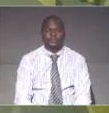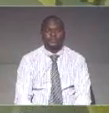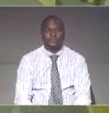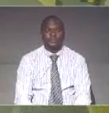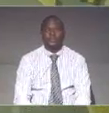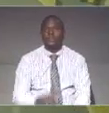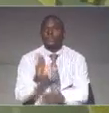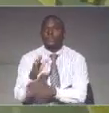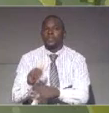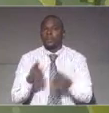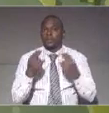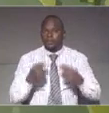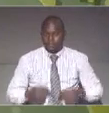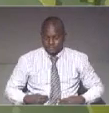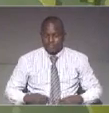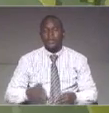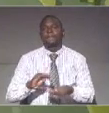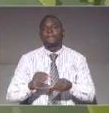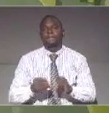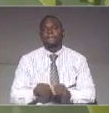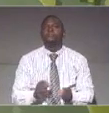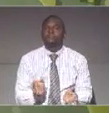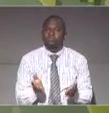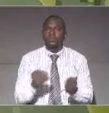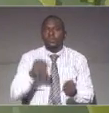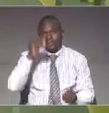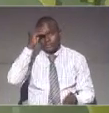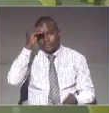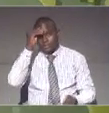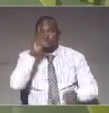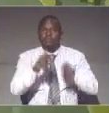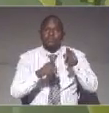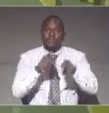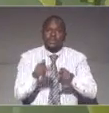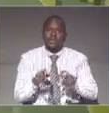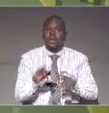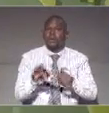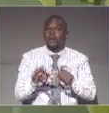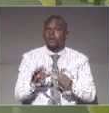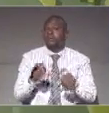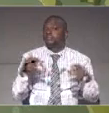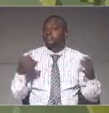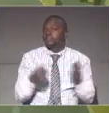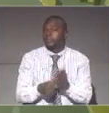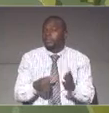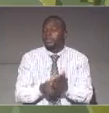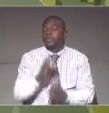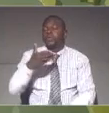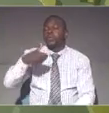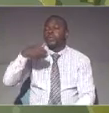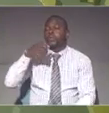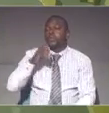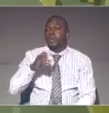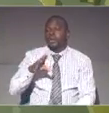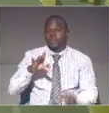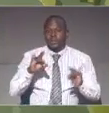Now, Ministry of Health and its partners are gearing up to educate the population about the dangers of drinking unsafe